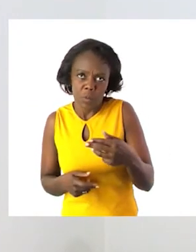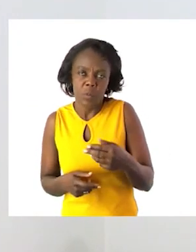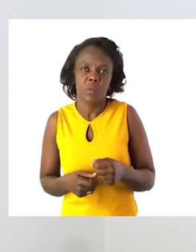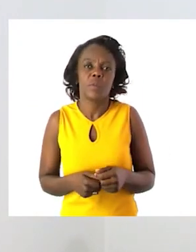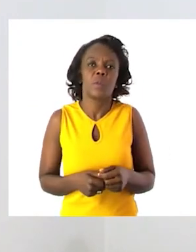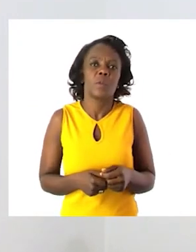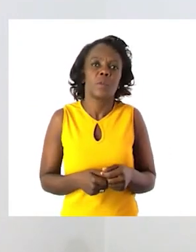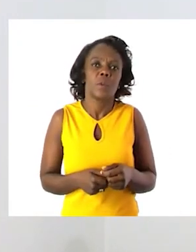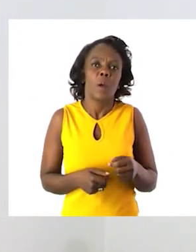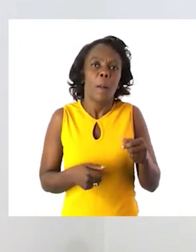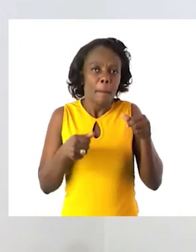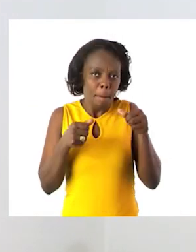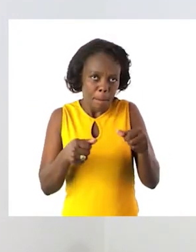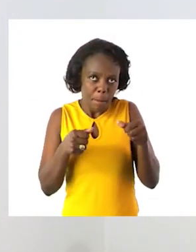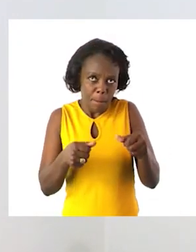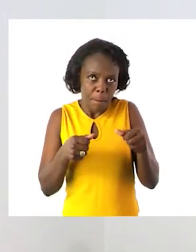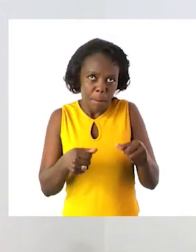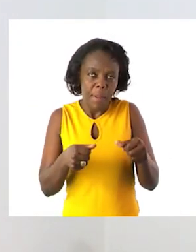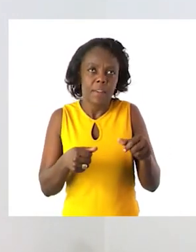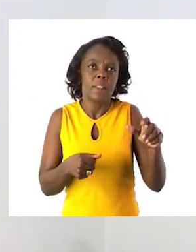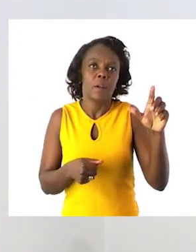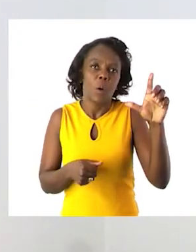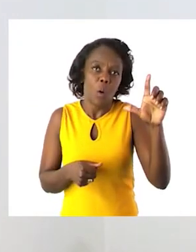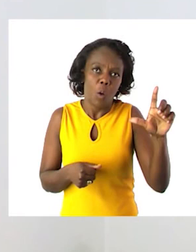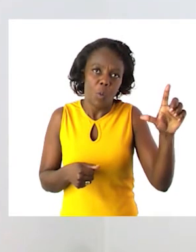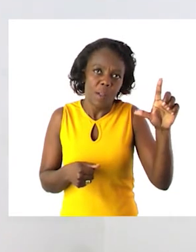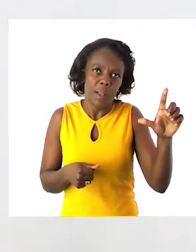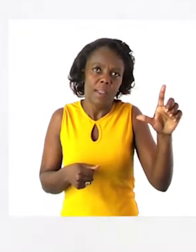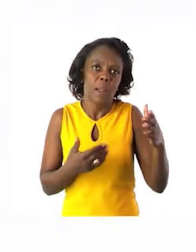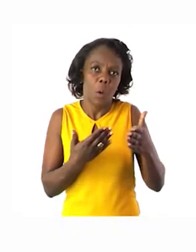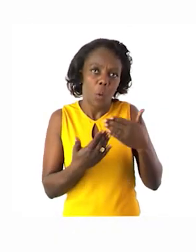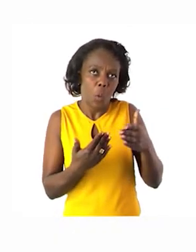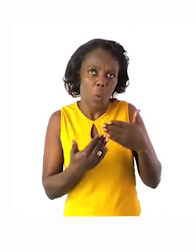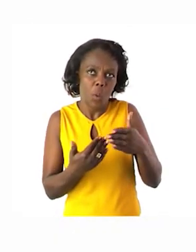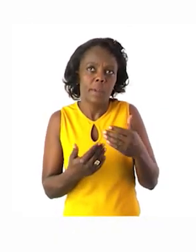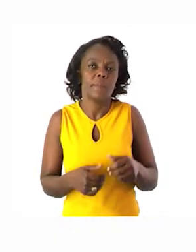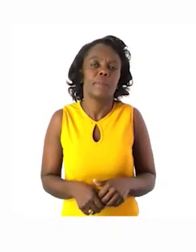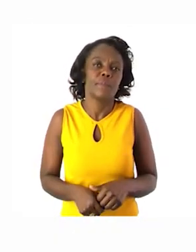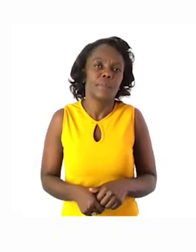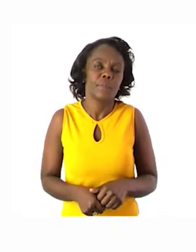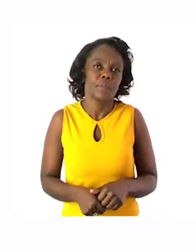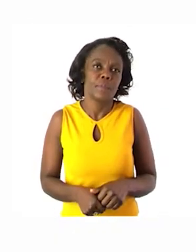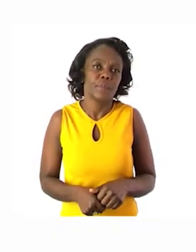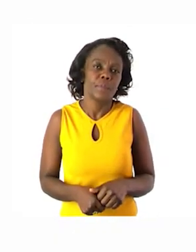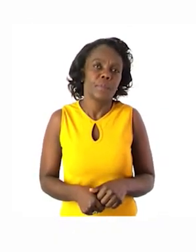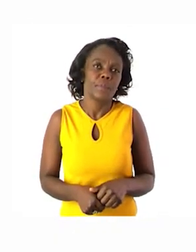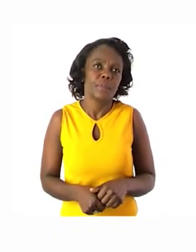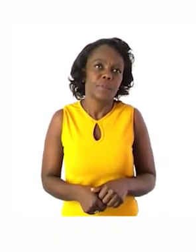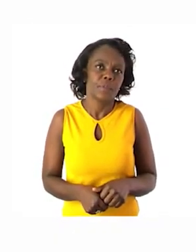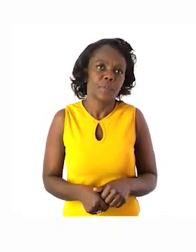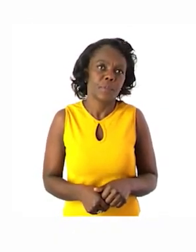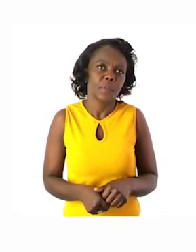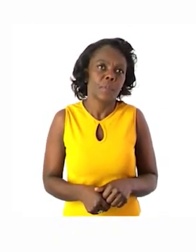are light. I'm going to cut my socks nicely with my scissor and paste it on the right-hand side under the